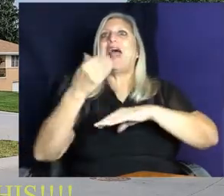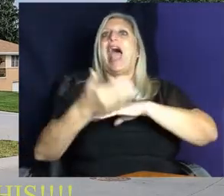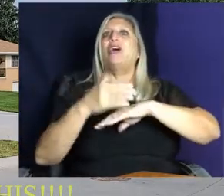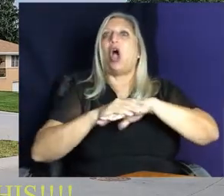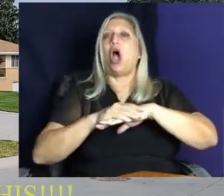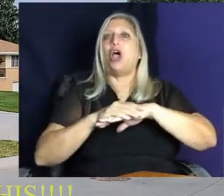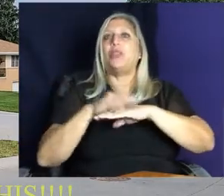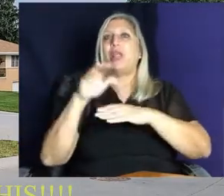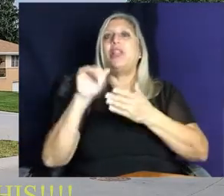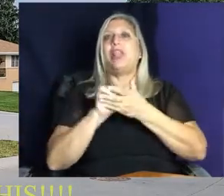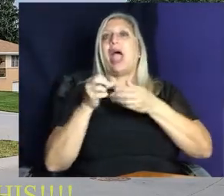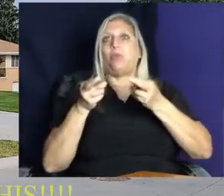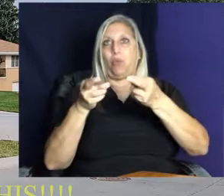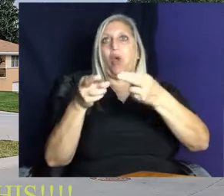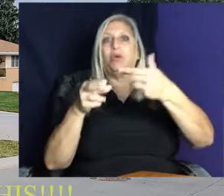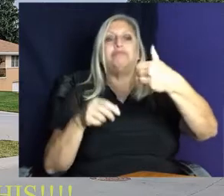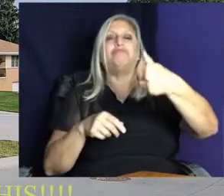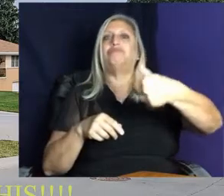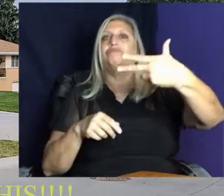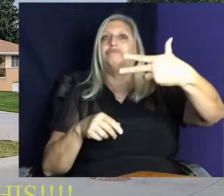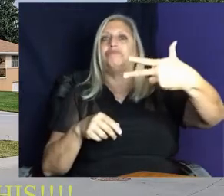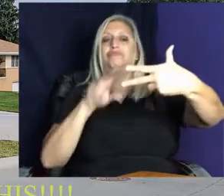on Skylark Drive.